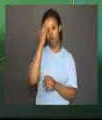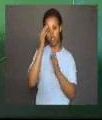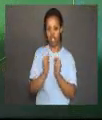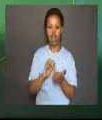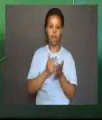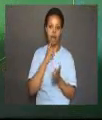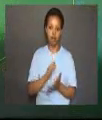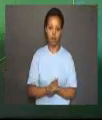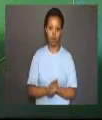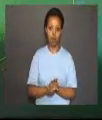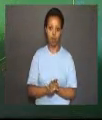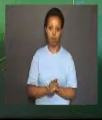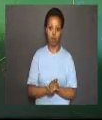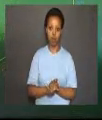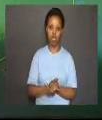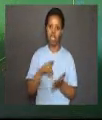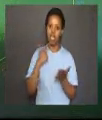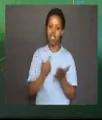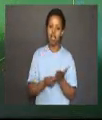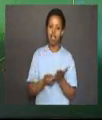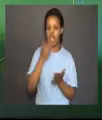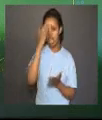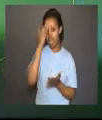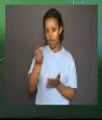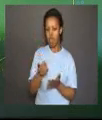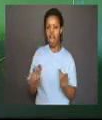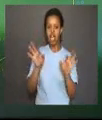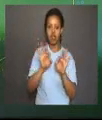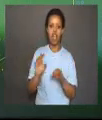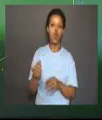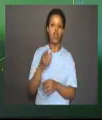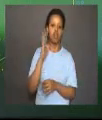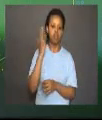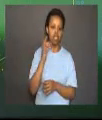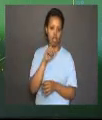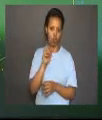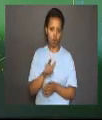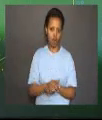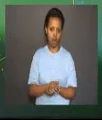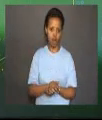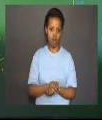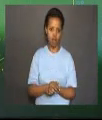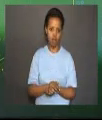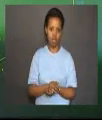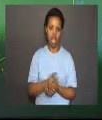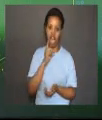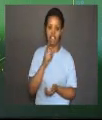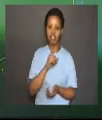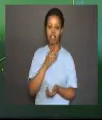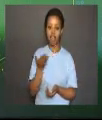Why do you think it is important to determine whether something is